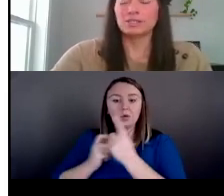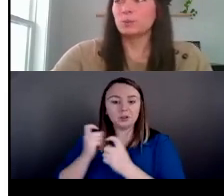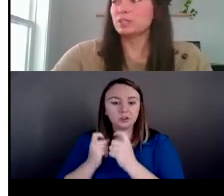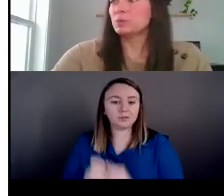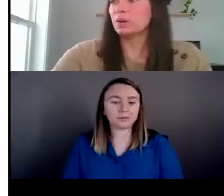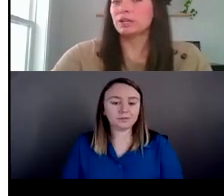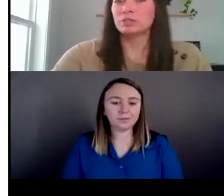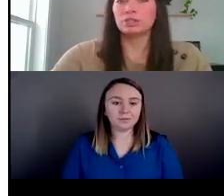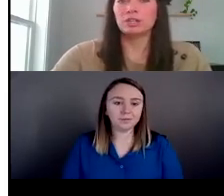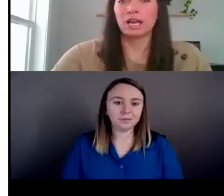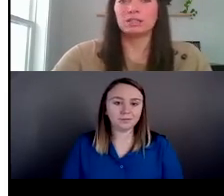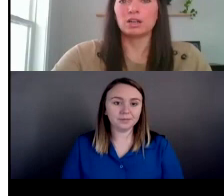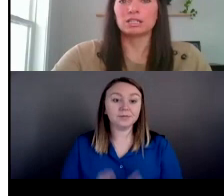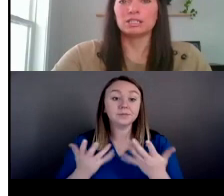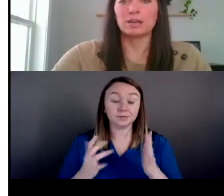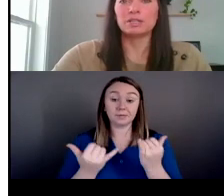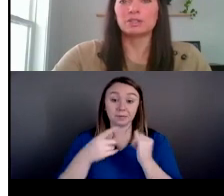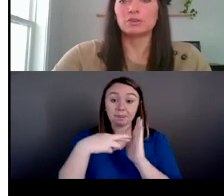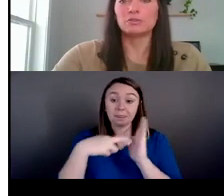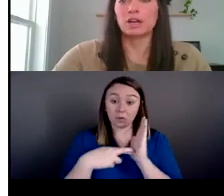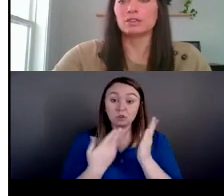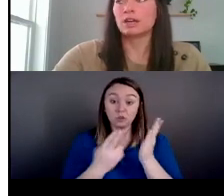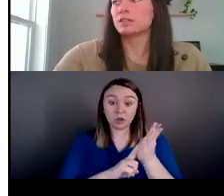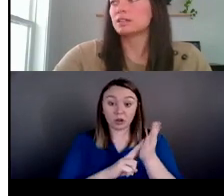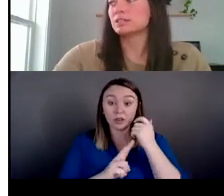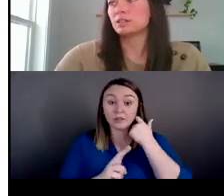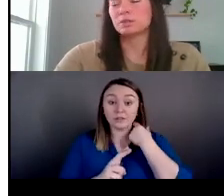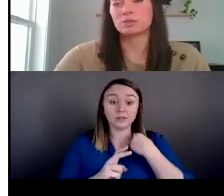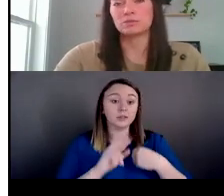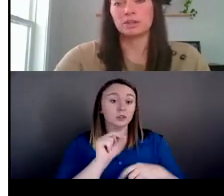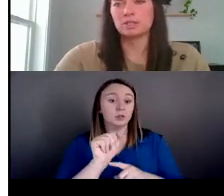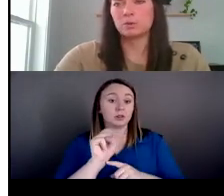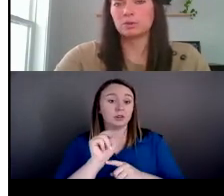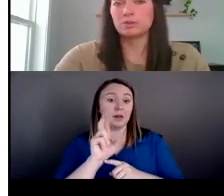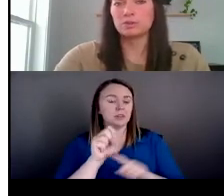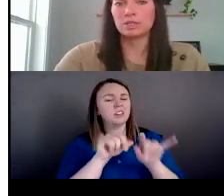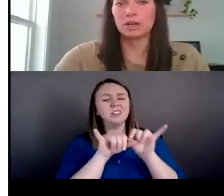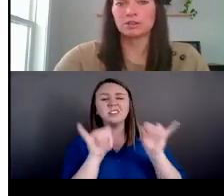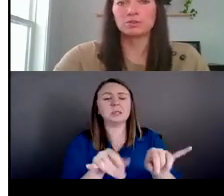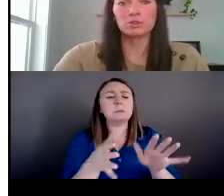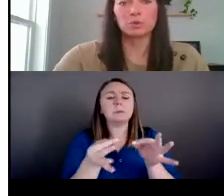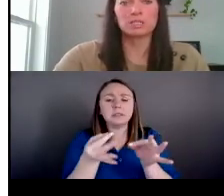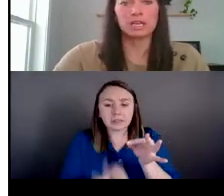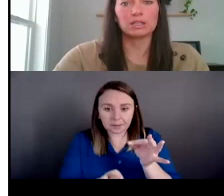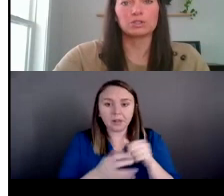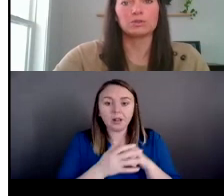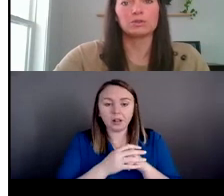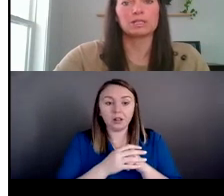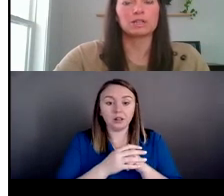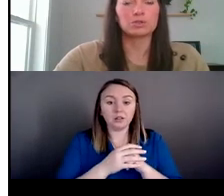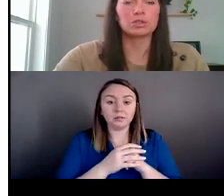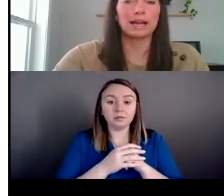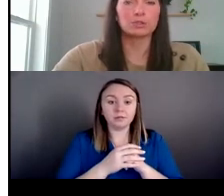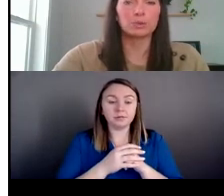Okay, so once you are registered and logged into NamUs, you'll find that the system is very simple to use. Users will be taken to